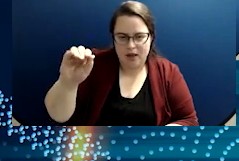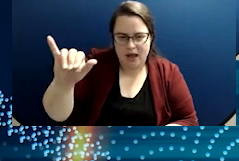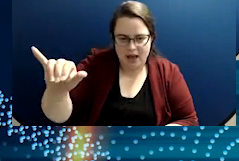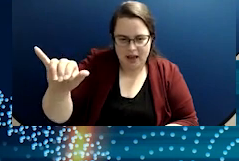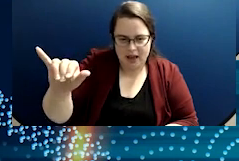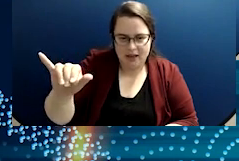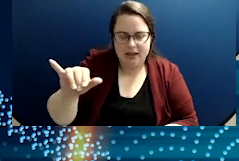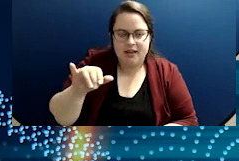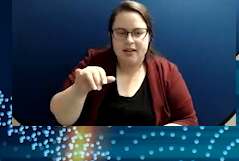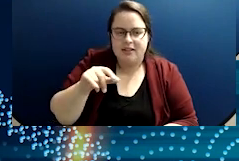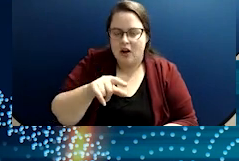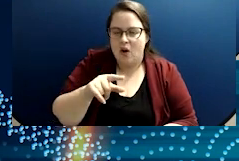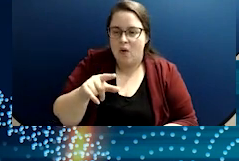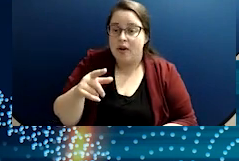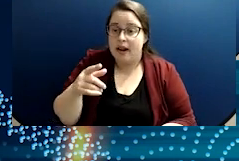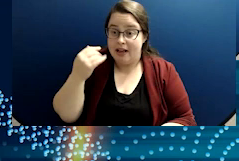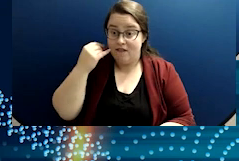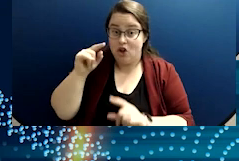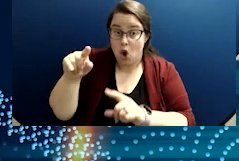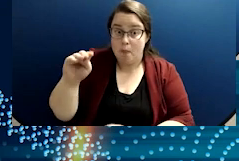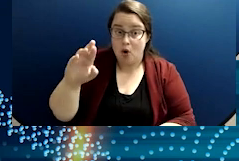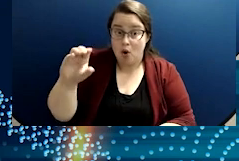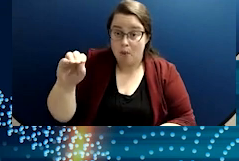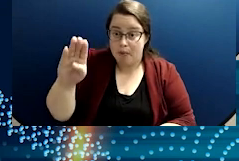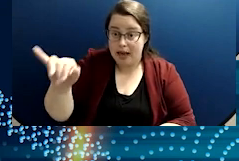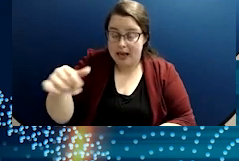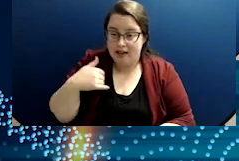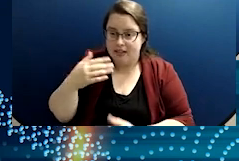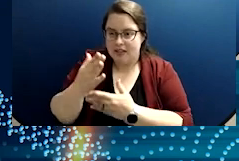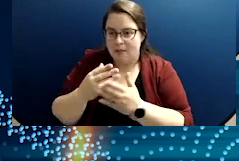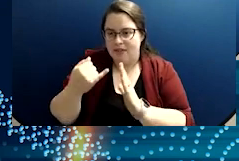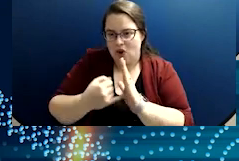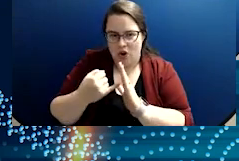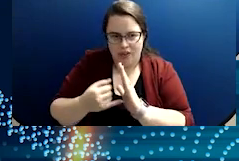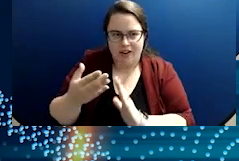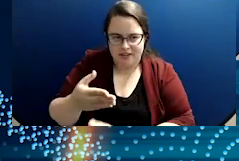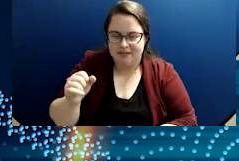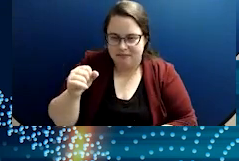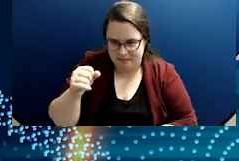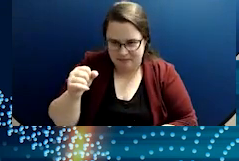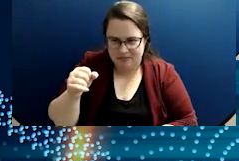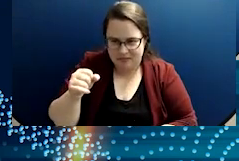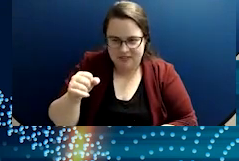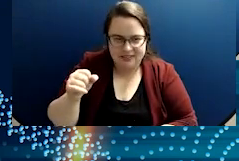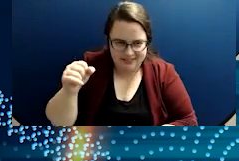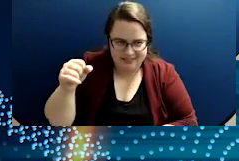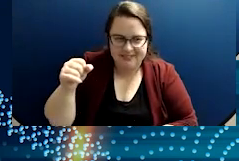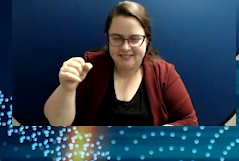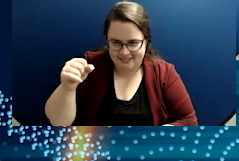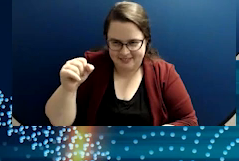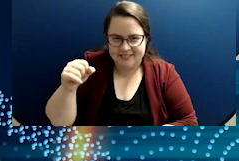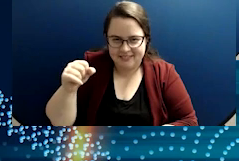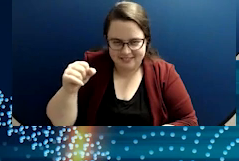his artwork for sale at the gallery at the marina over there. And you can also find him on